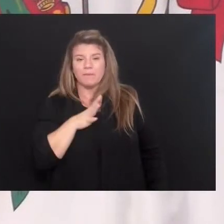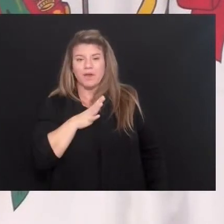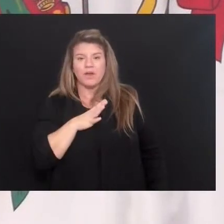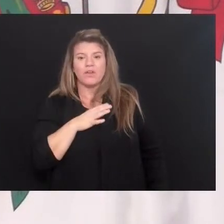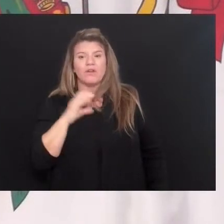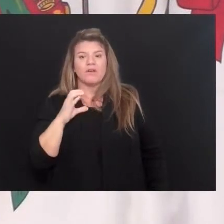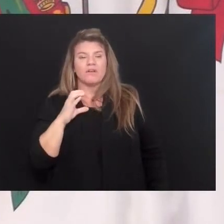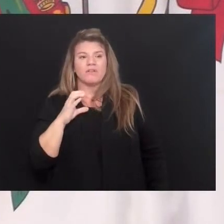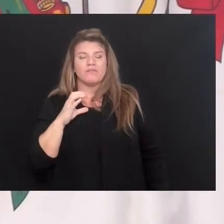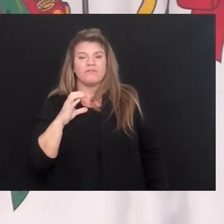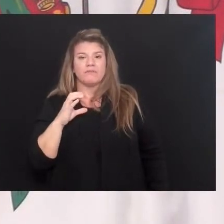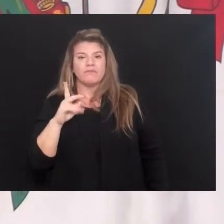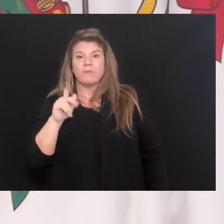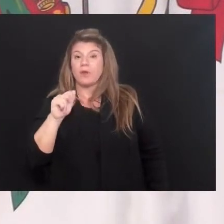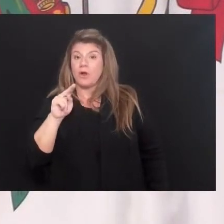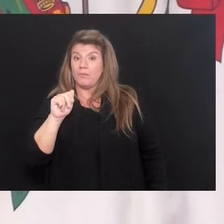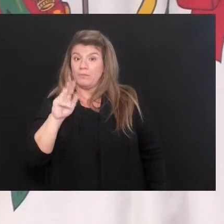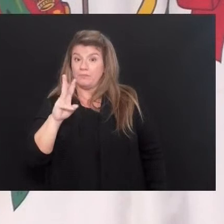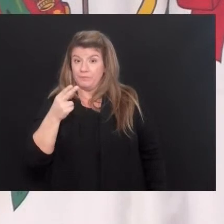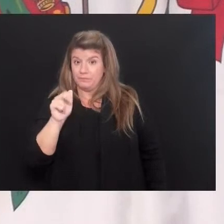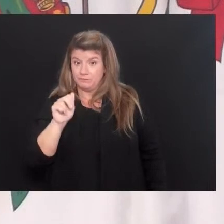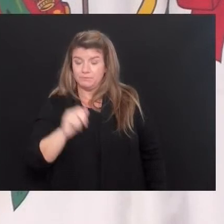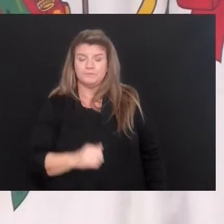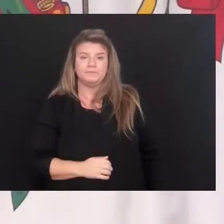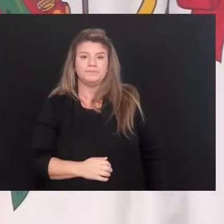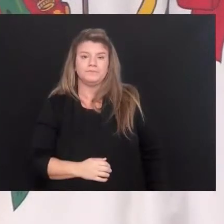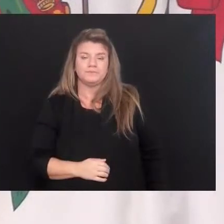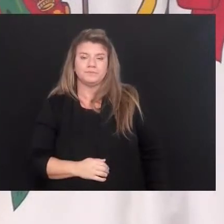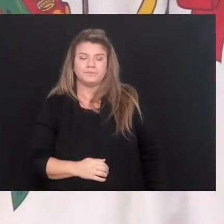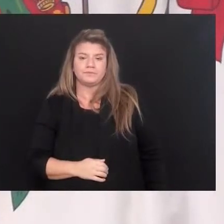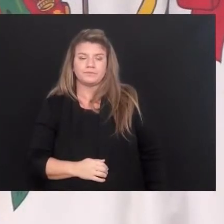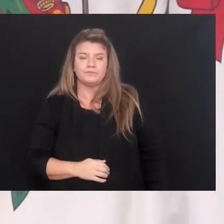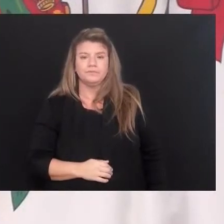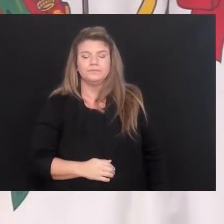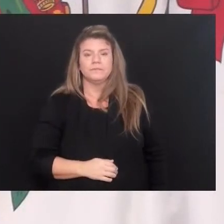from Kanawha County. The